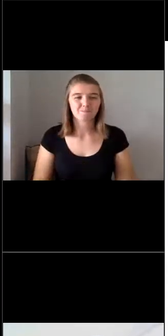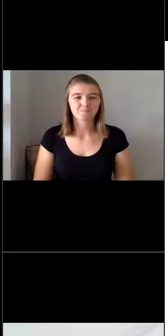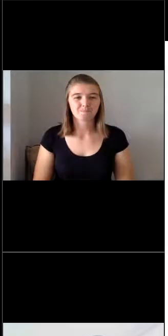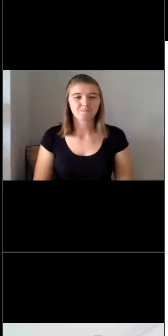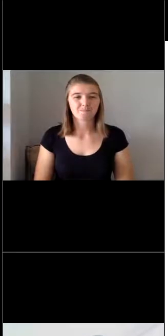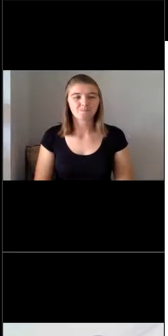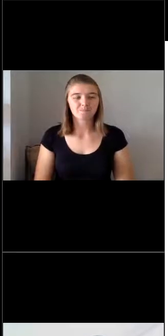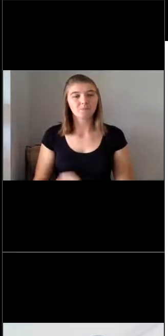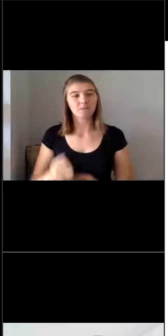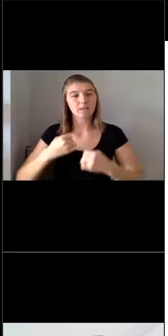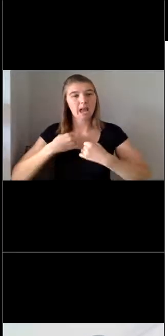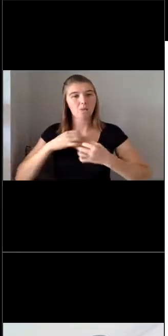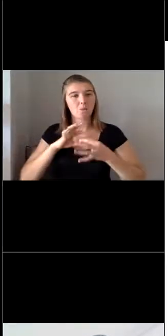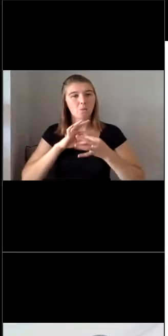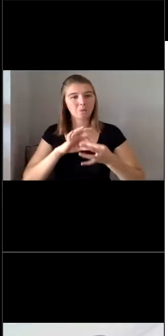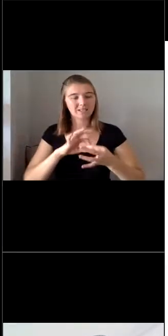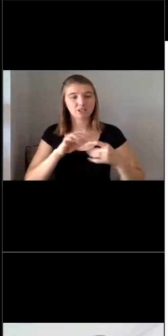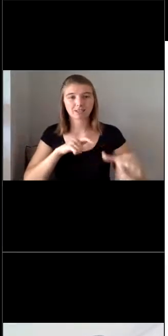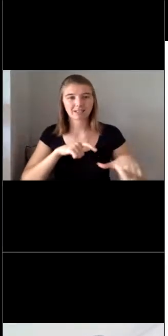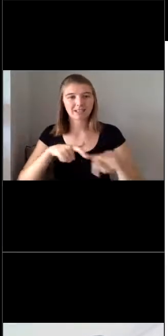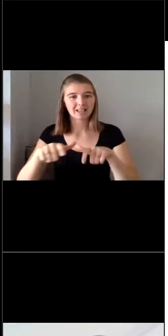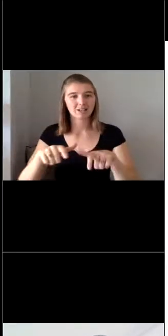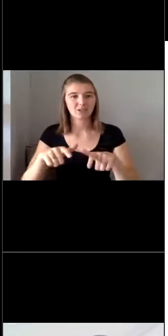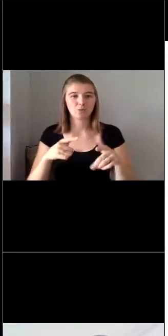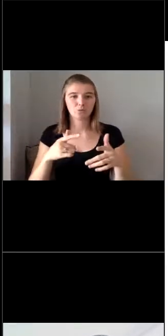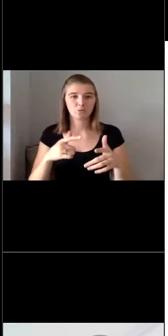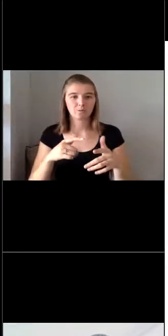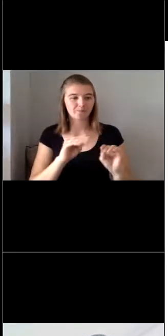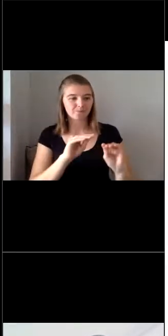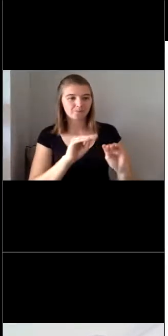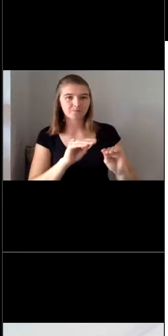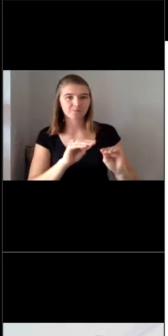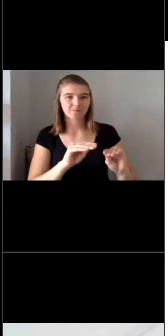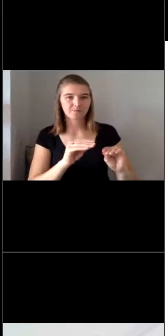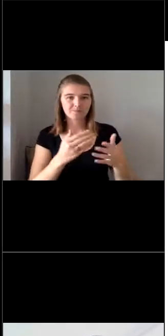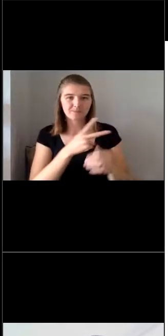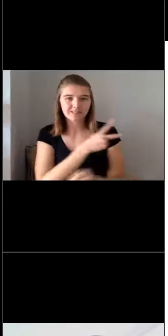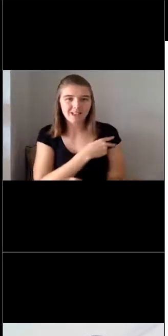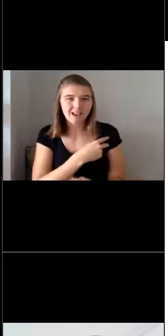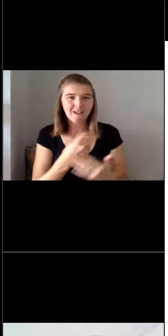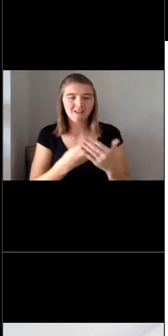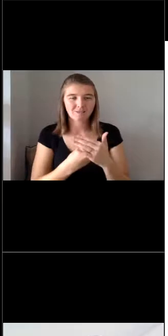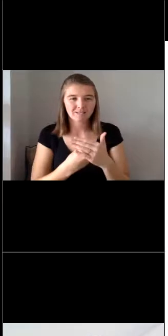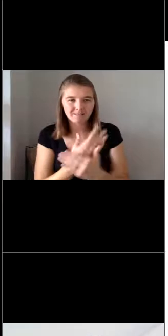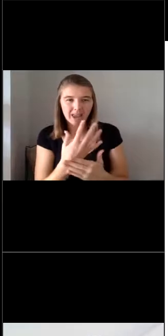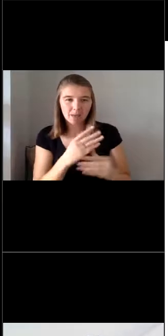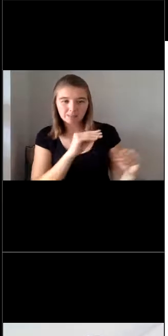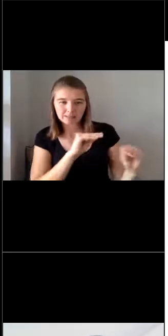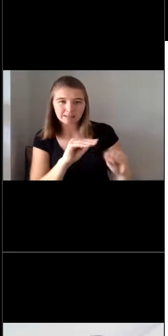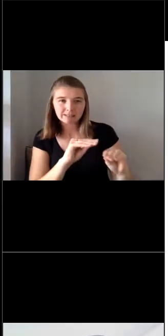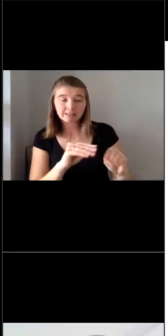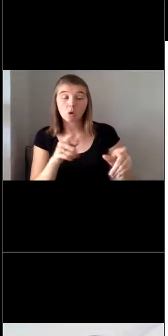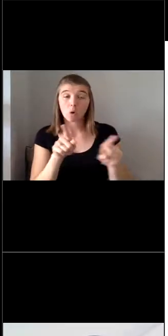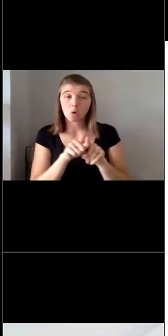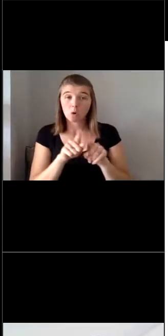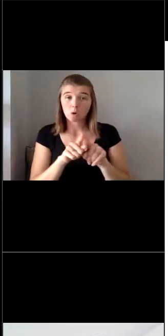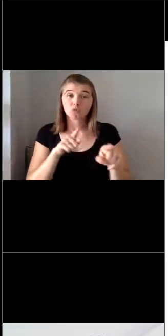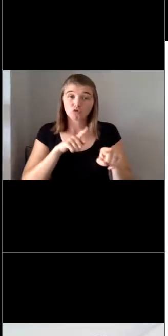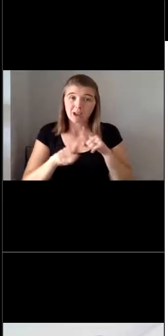our internal staff, but also keep the opportunities open for our external staff as well. So onboarding new